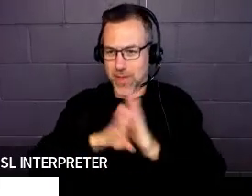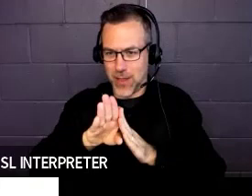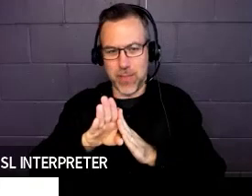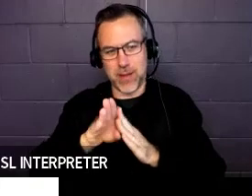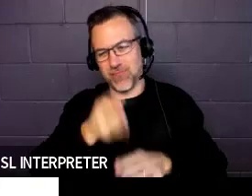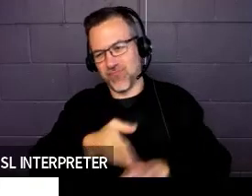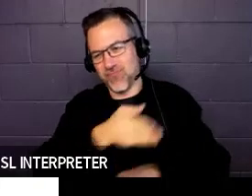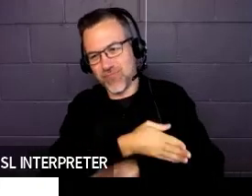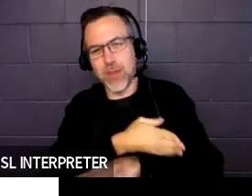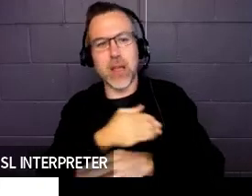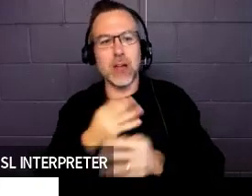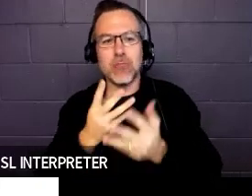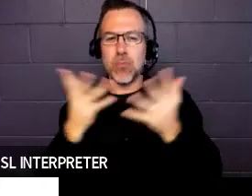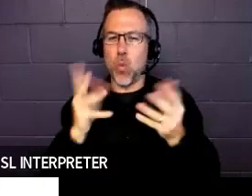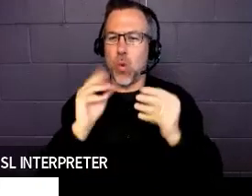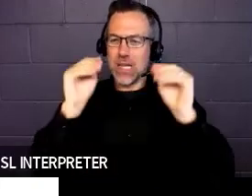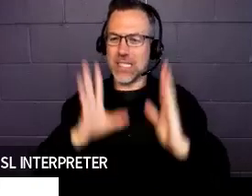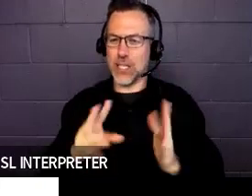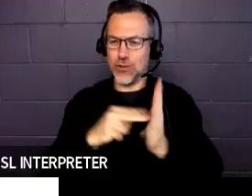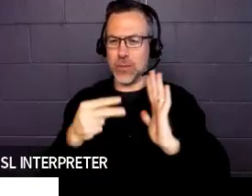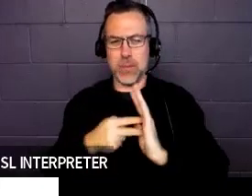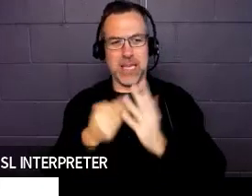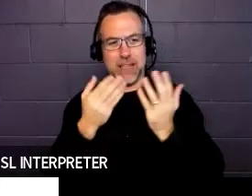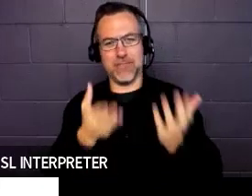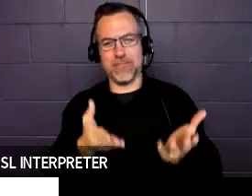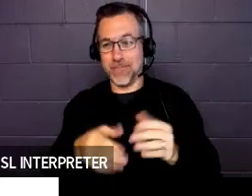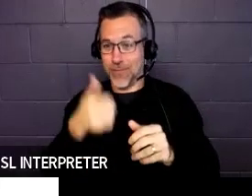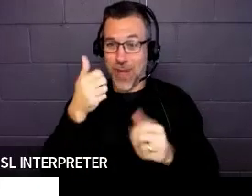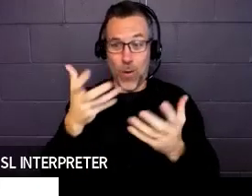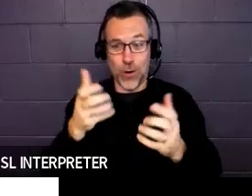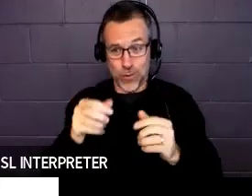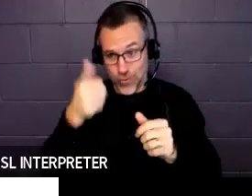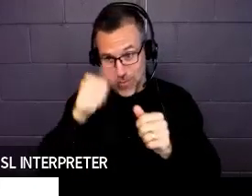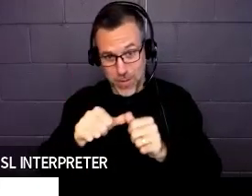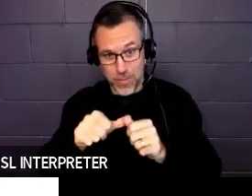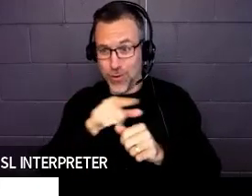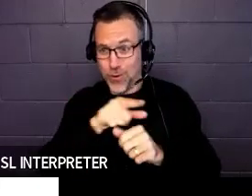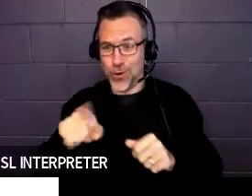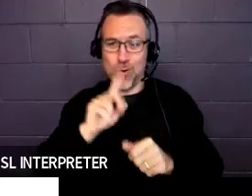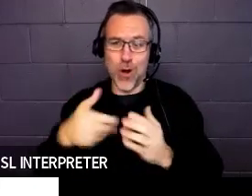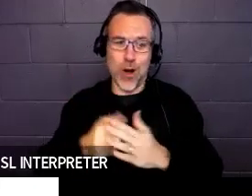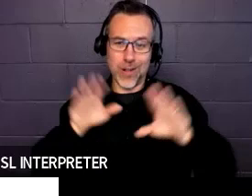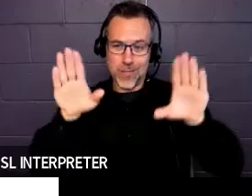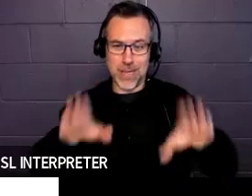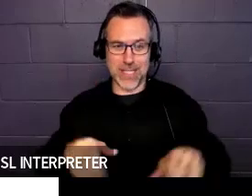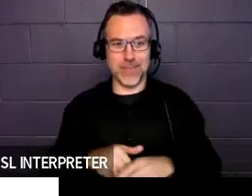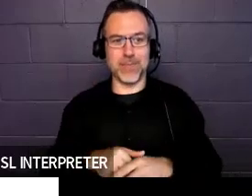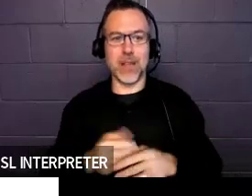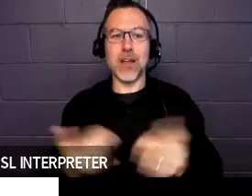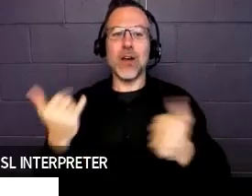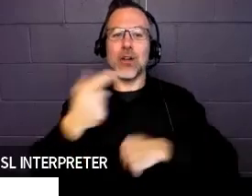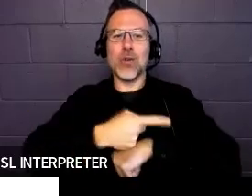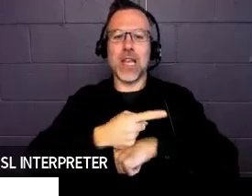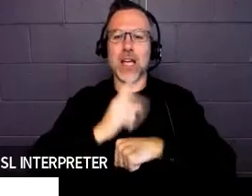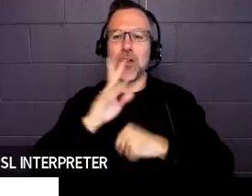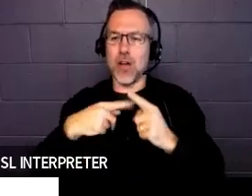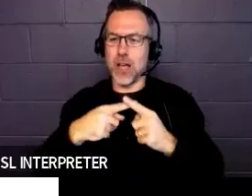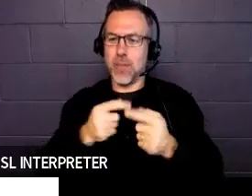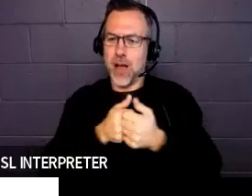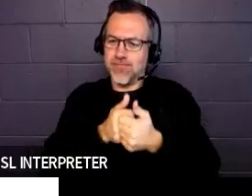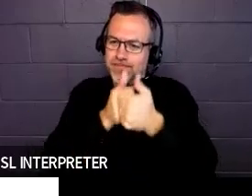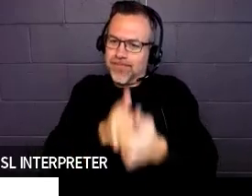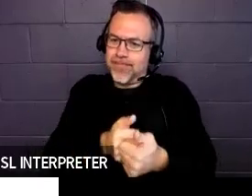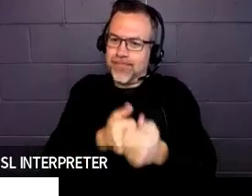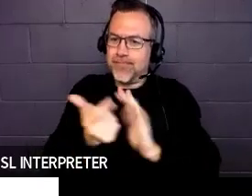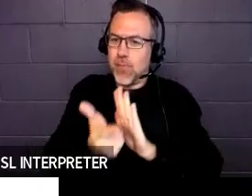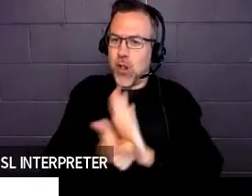are, what teachers are. Just remember how amazing you are. Today we're talking about writing compliant IEPs, and we're focusing